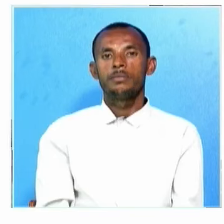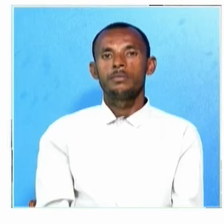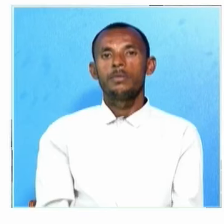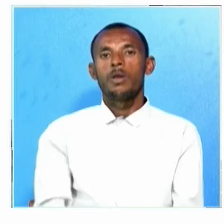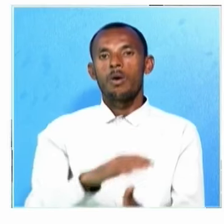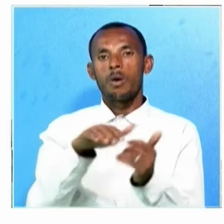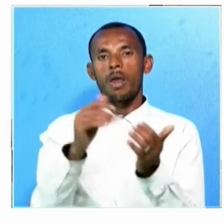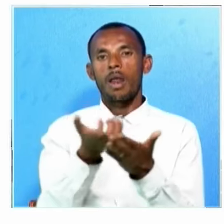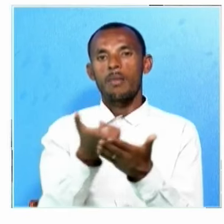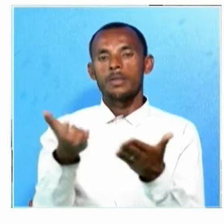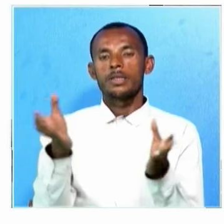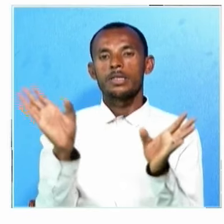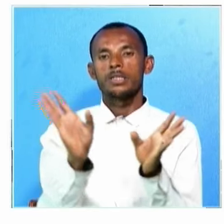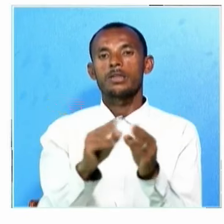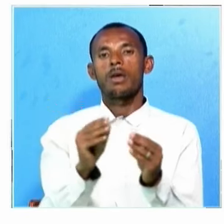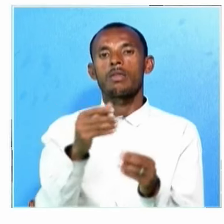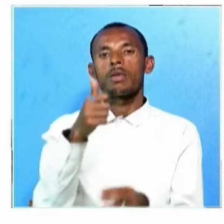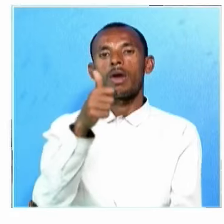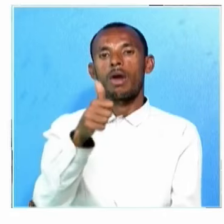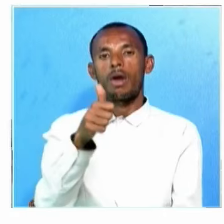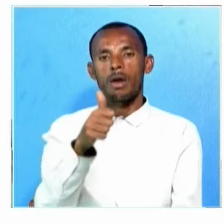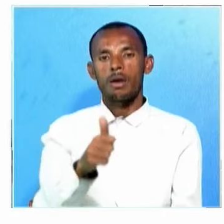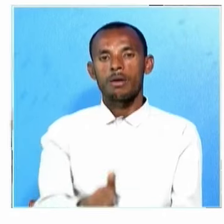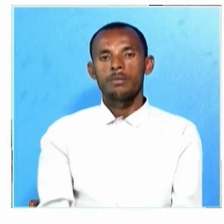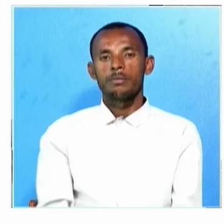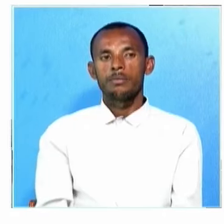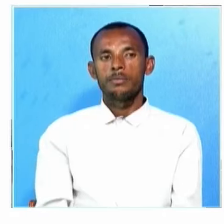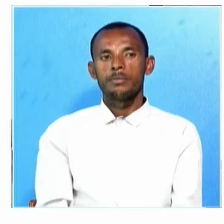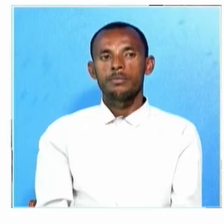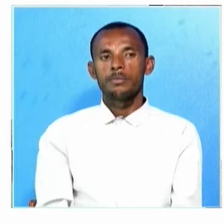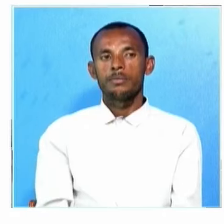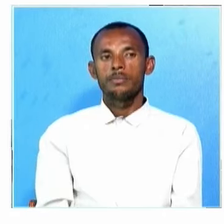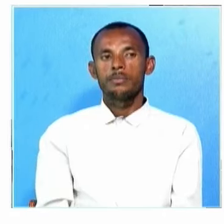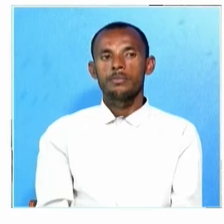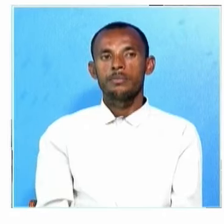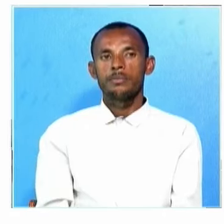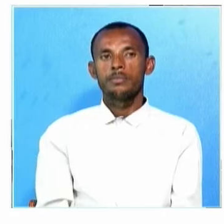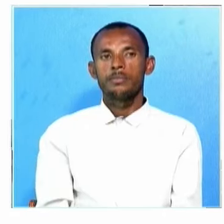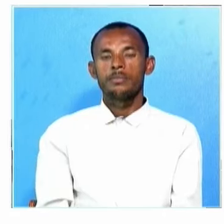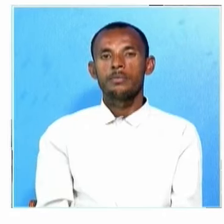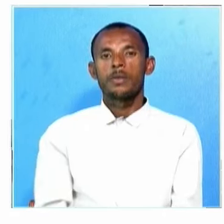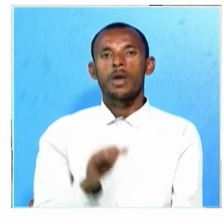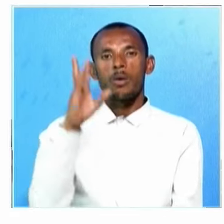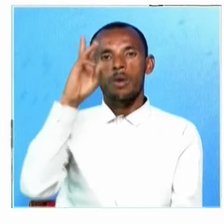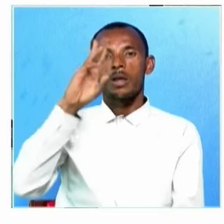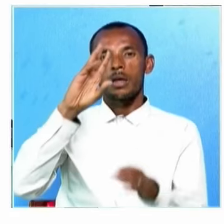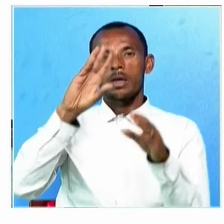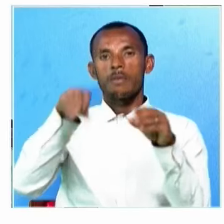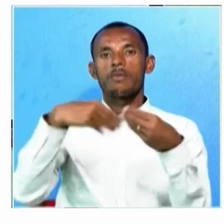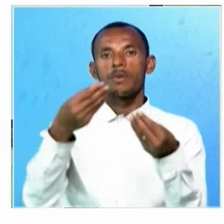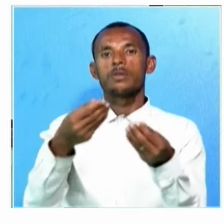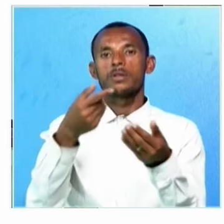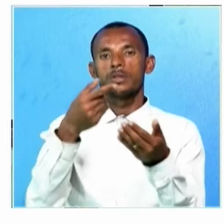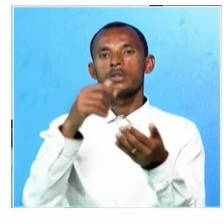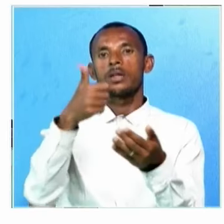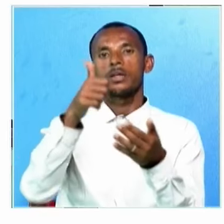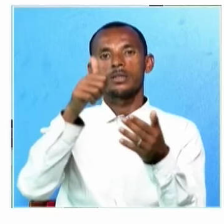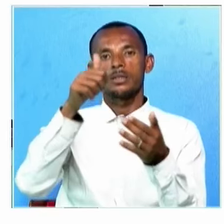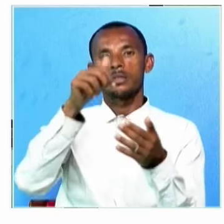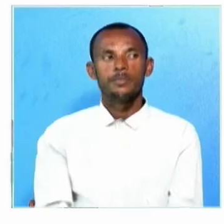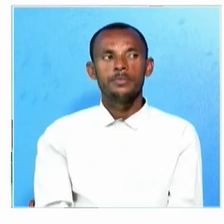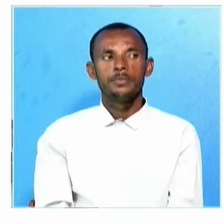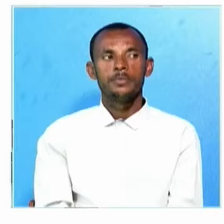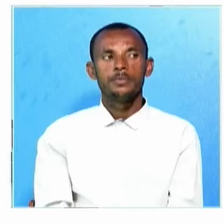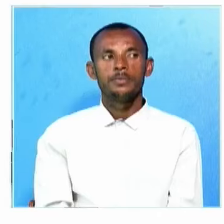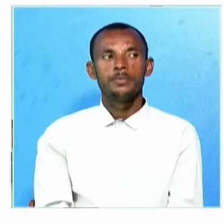All elements of set A. I will give you 10 seconds for this